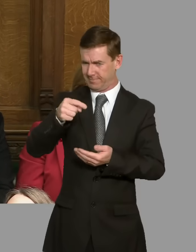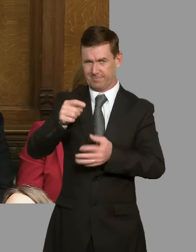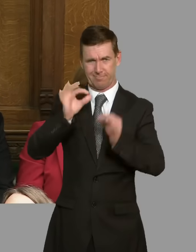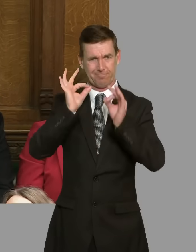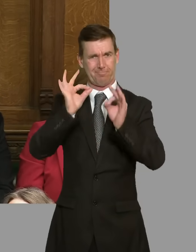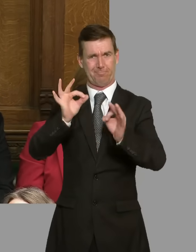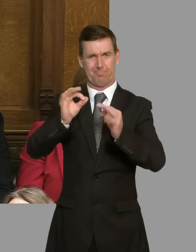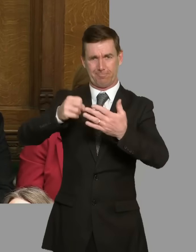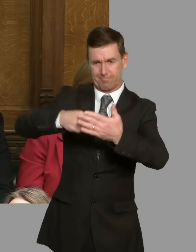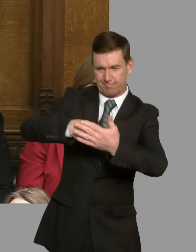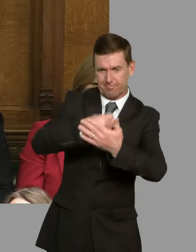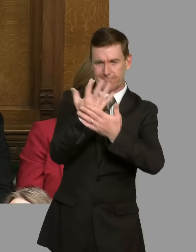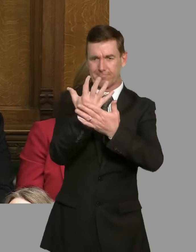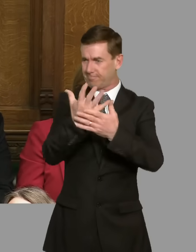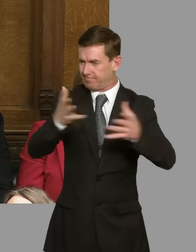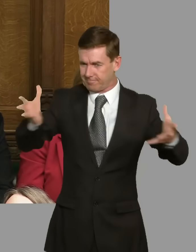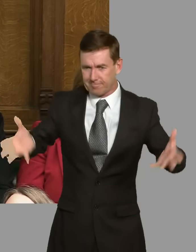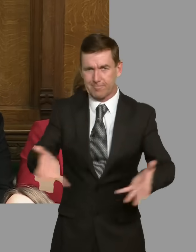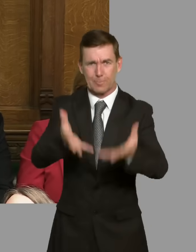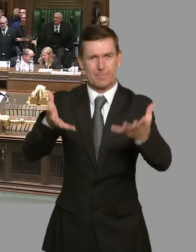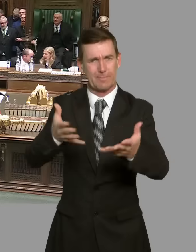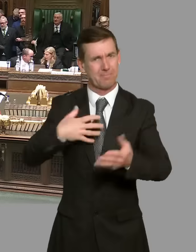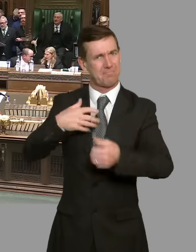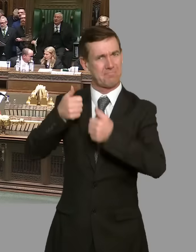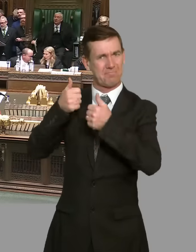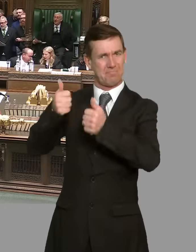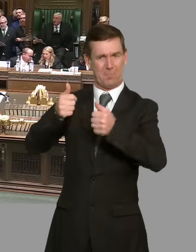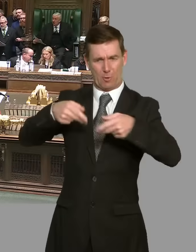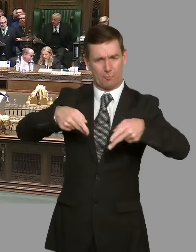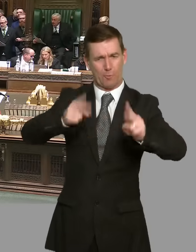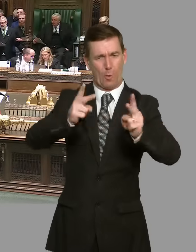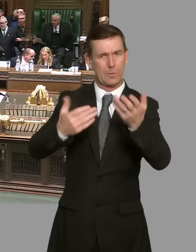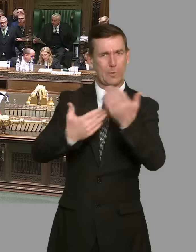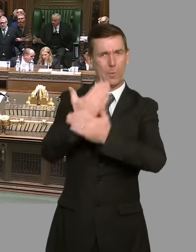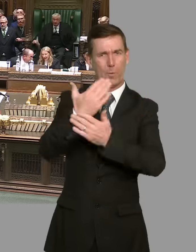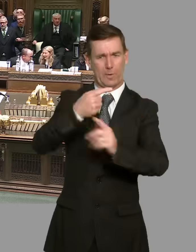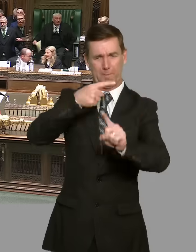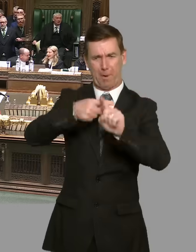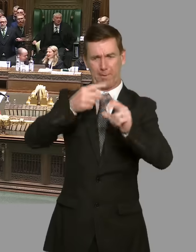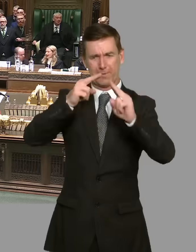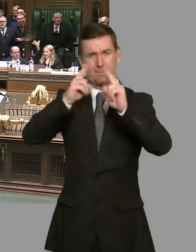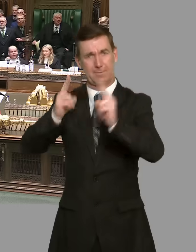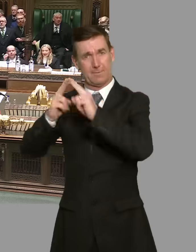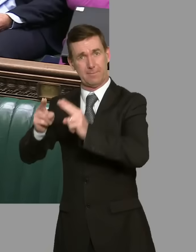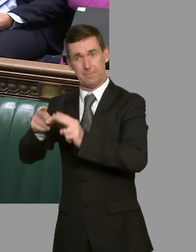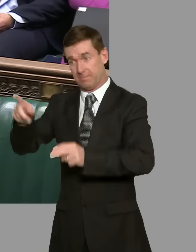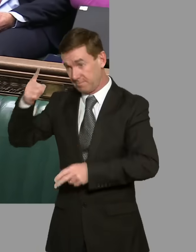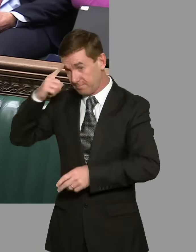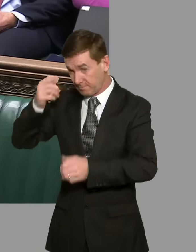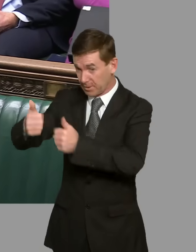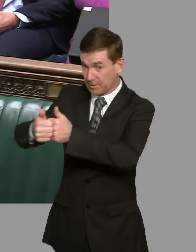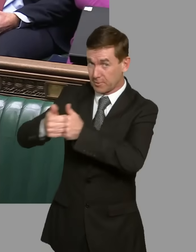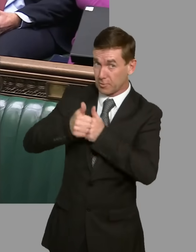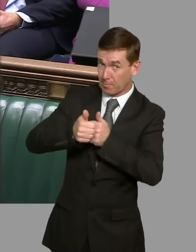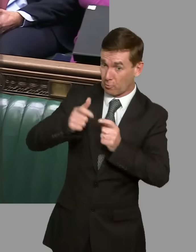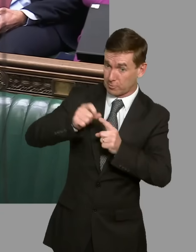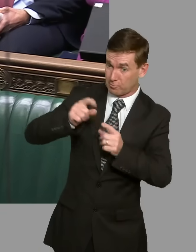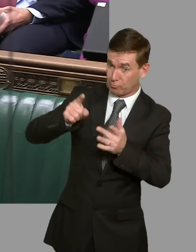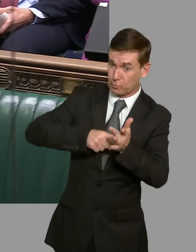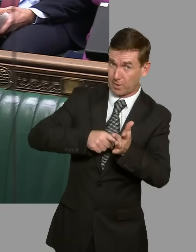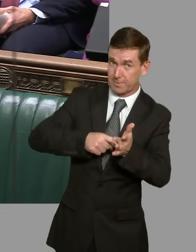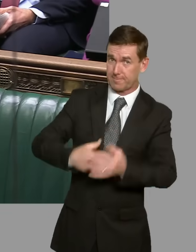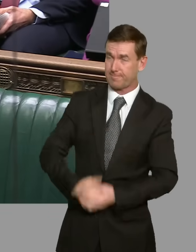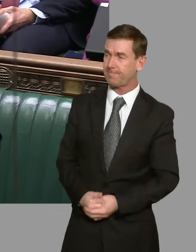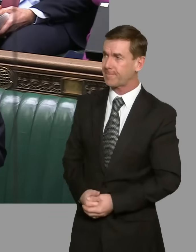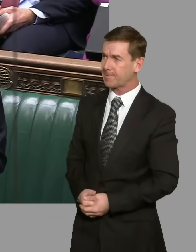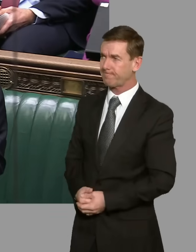and tell us that he'll support the Chesterfield-Staveley regeneration route? Well, can I thank him for that question? I know that he's working hard